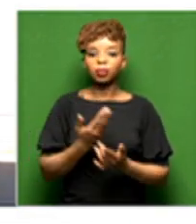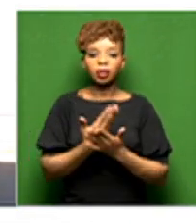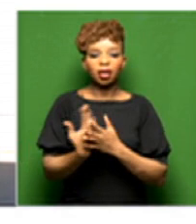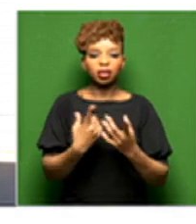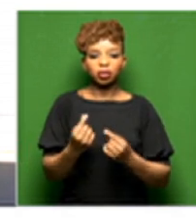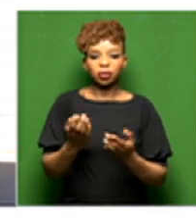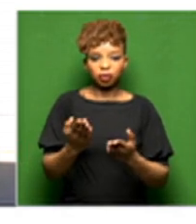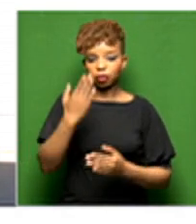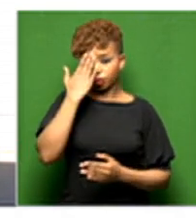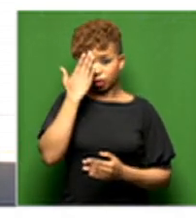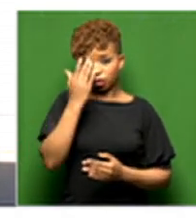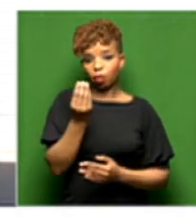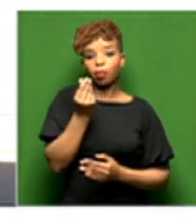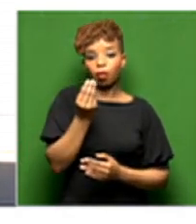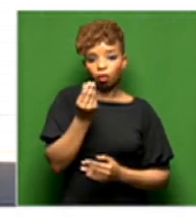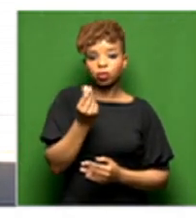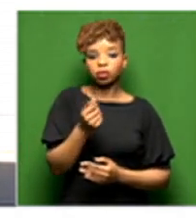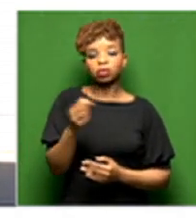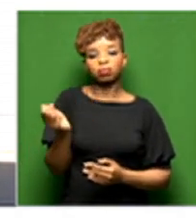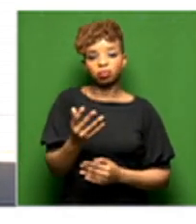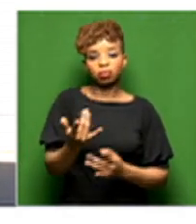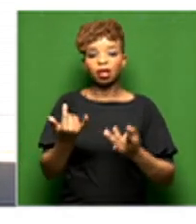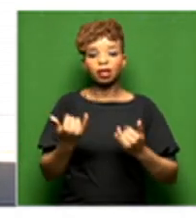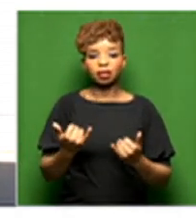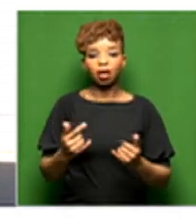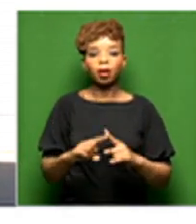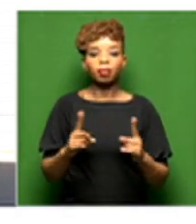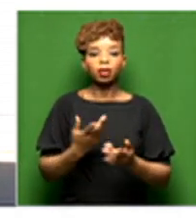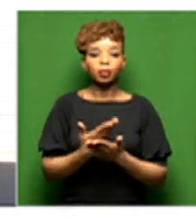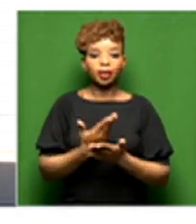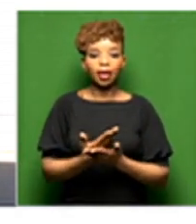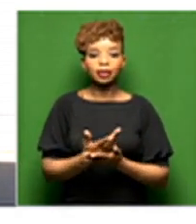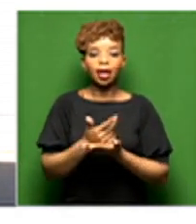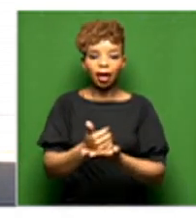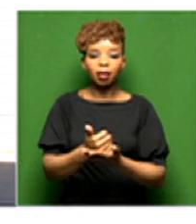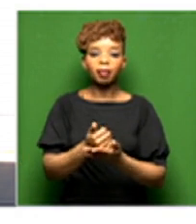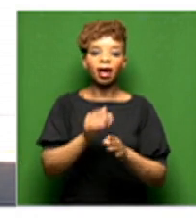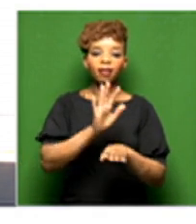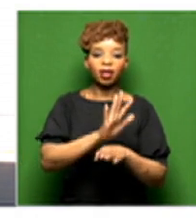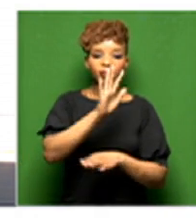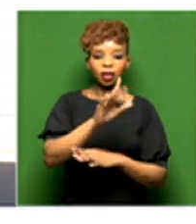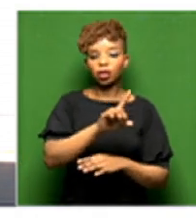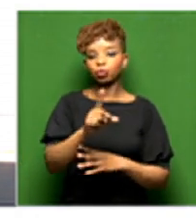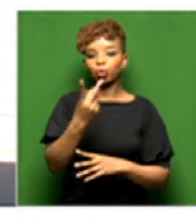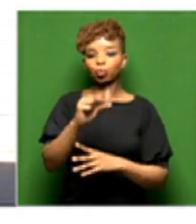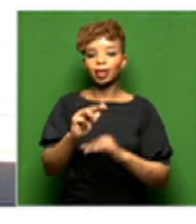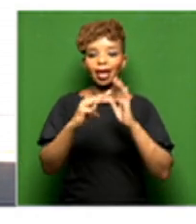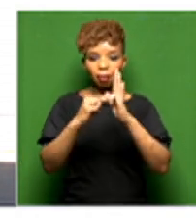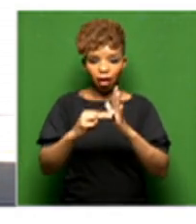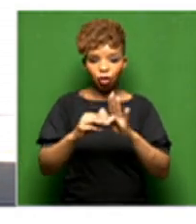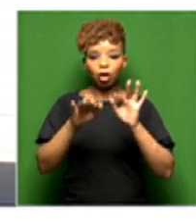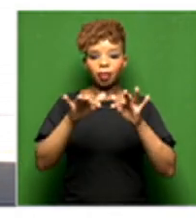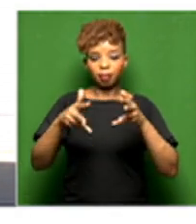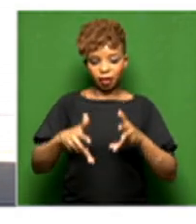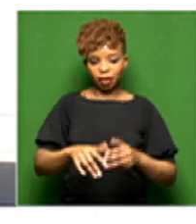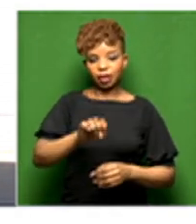we know that with economies of scale, we can address 15 to 20 million people in South Africa each year. This is what we would say would be